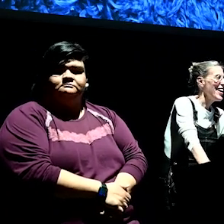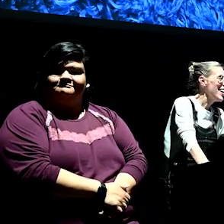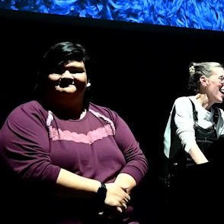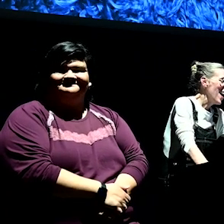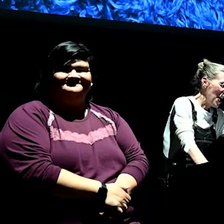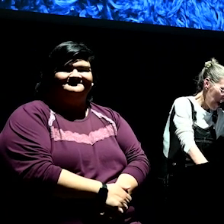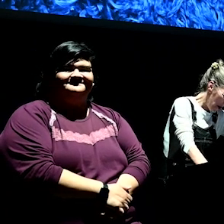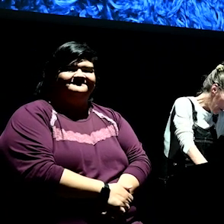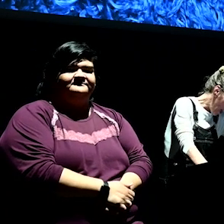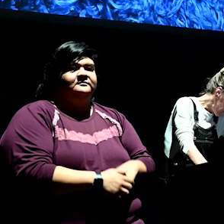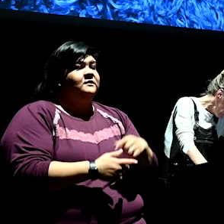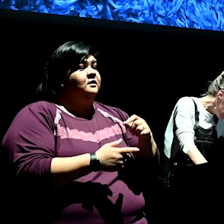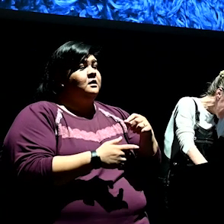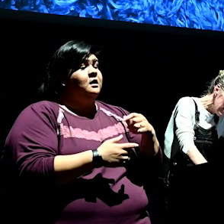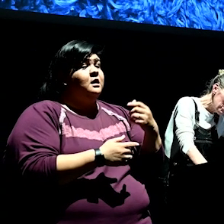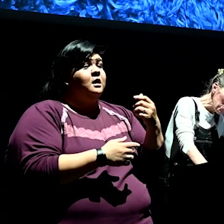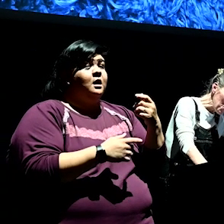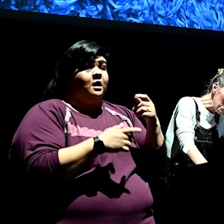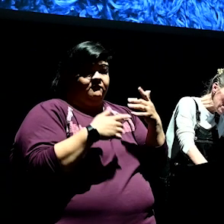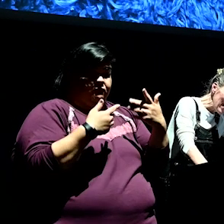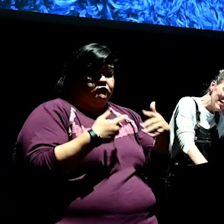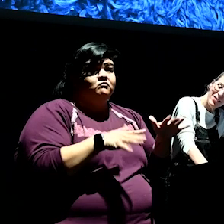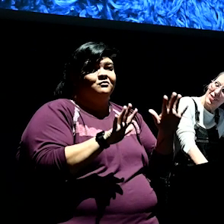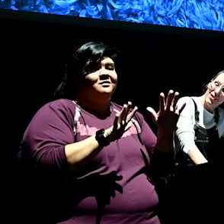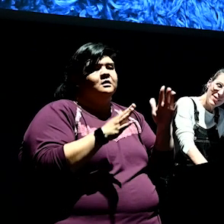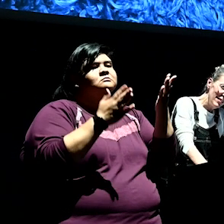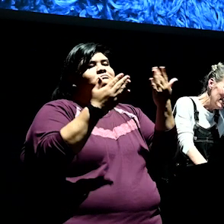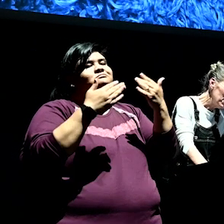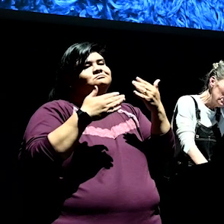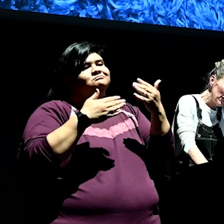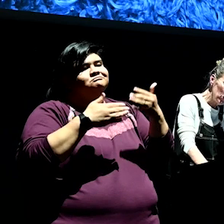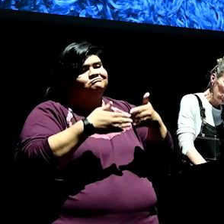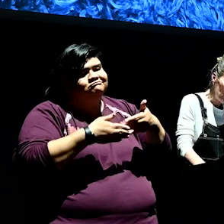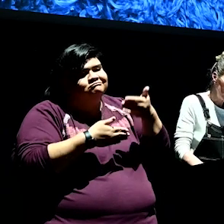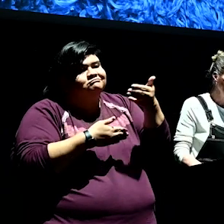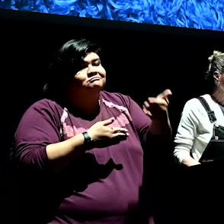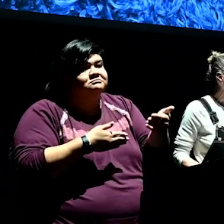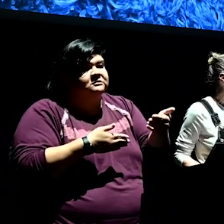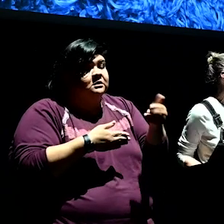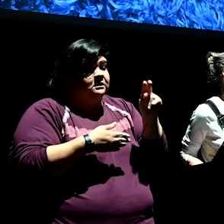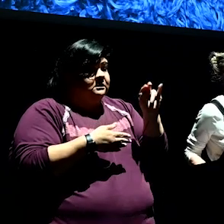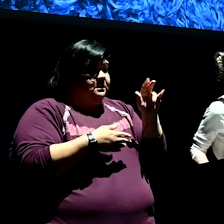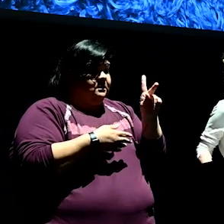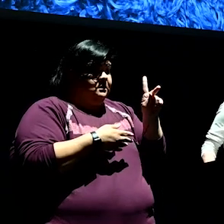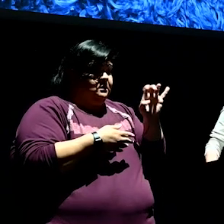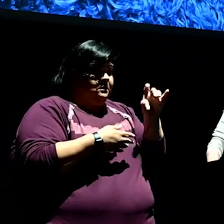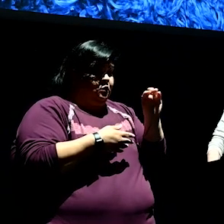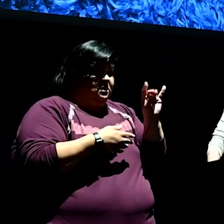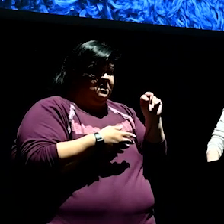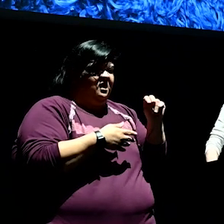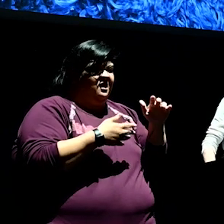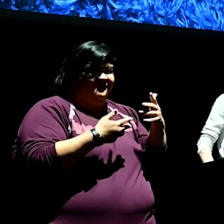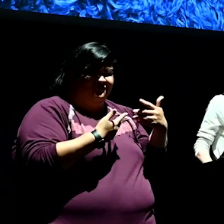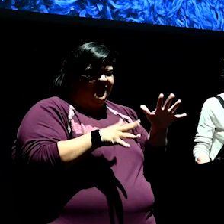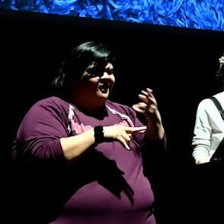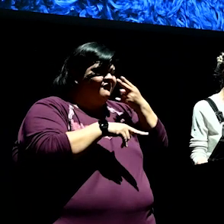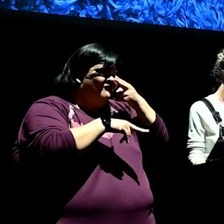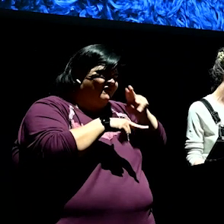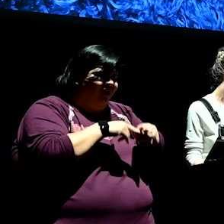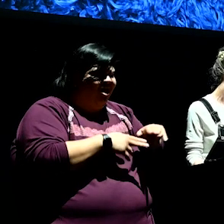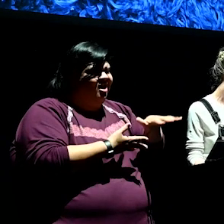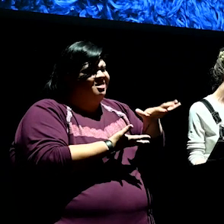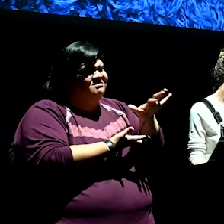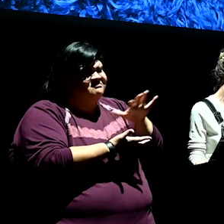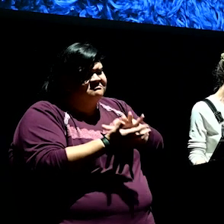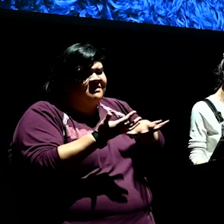And then I moved on from Nickelodeon, which was so fun, so messy,